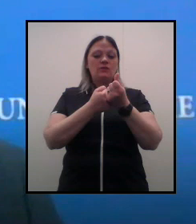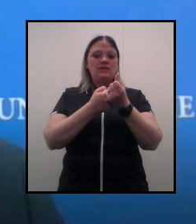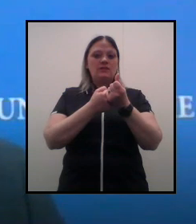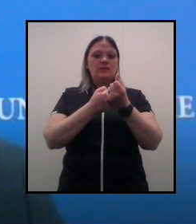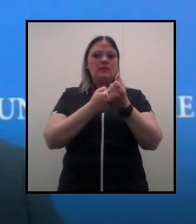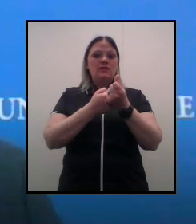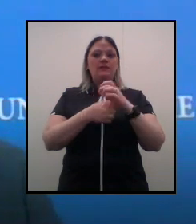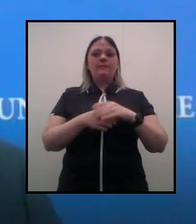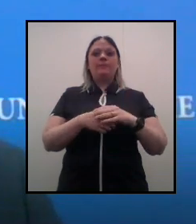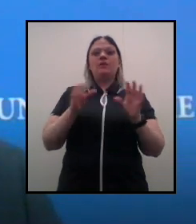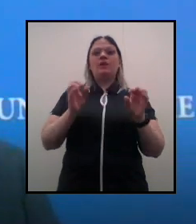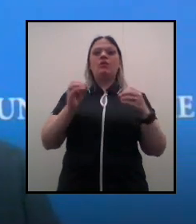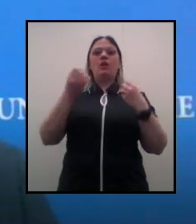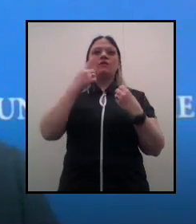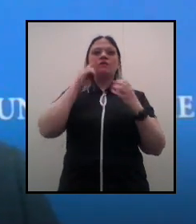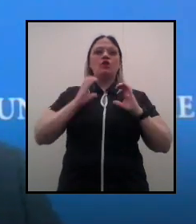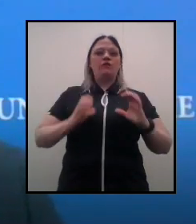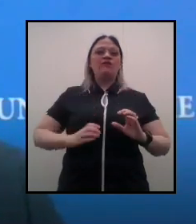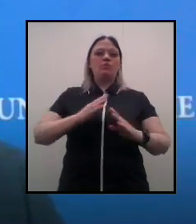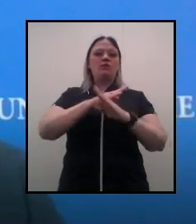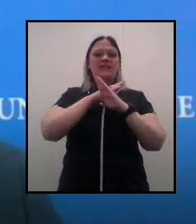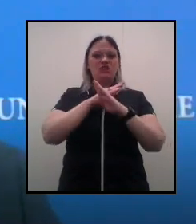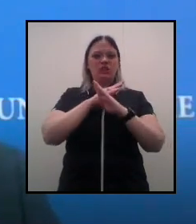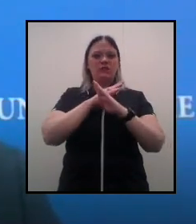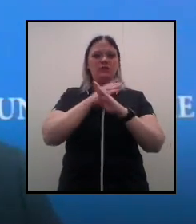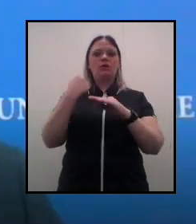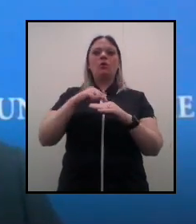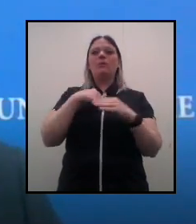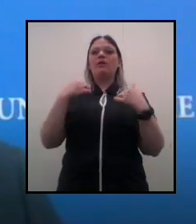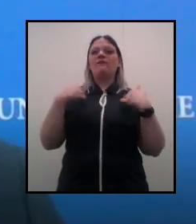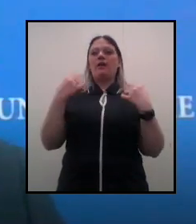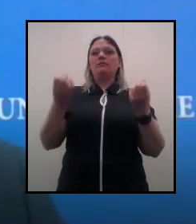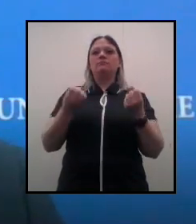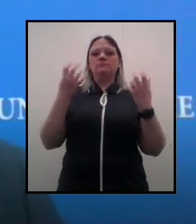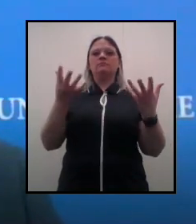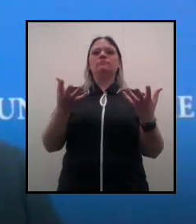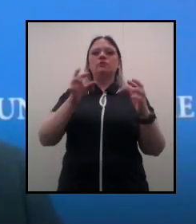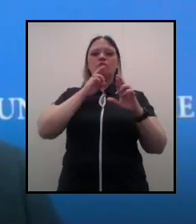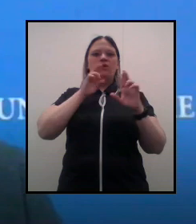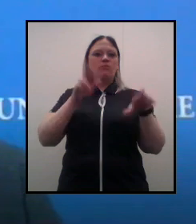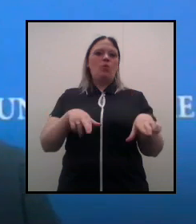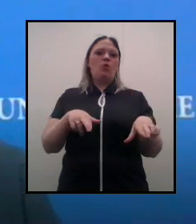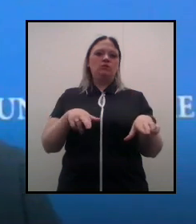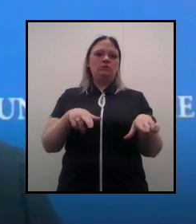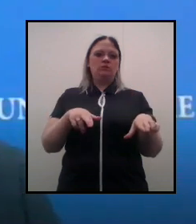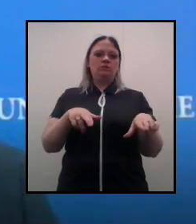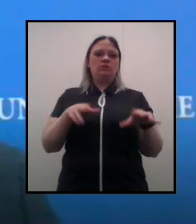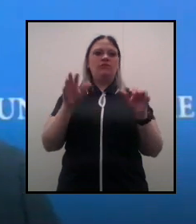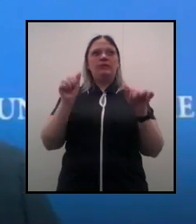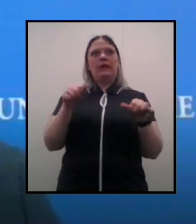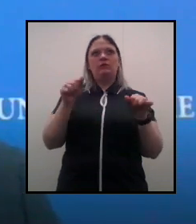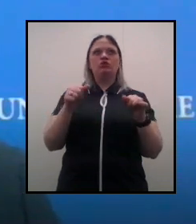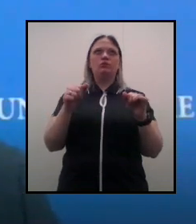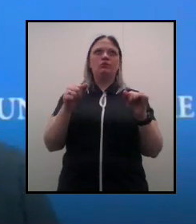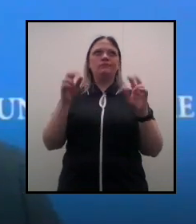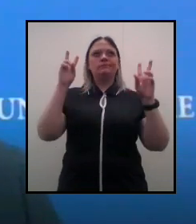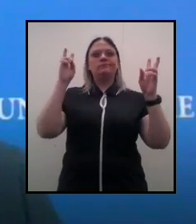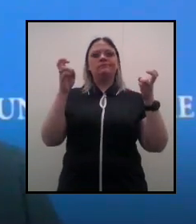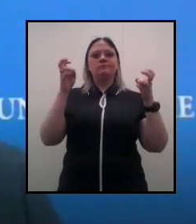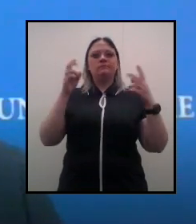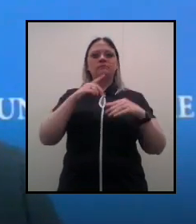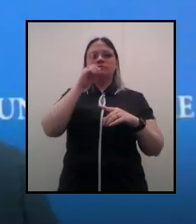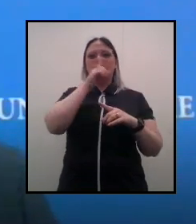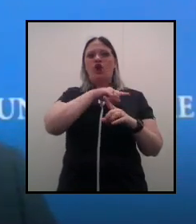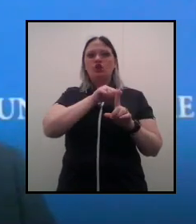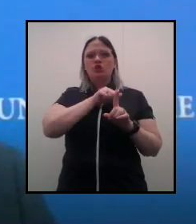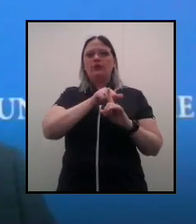Division, or Office of Consumer Protection. We have had numerous reports of potential what we considered fraudulent